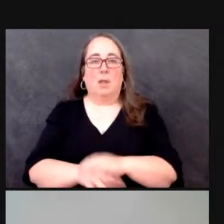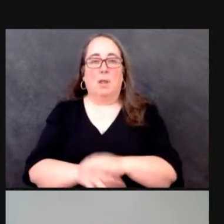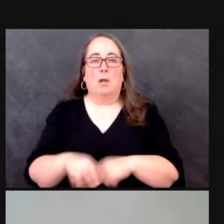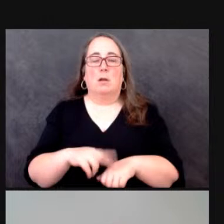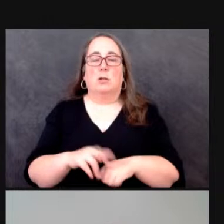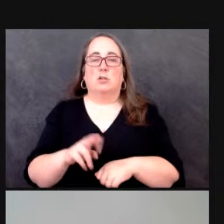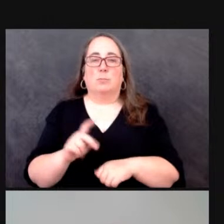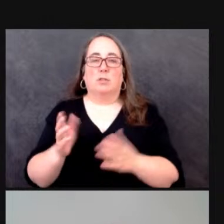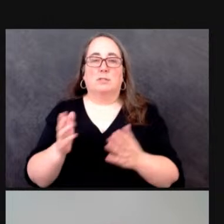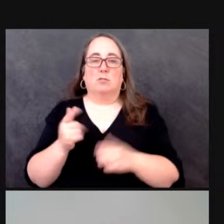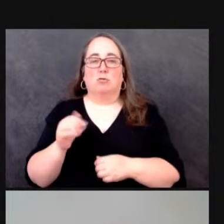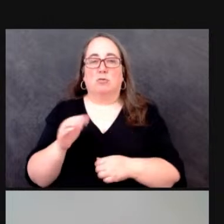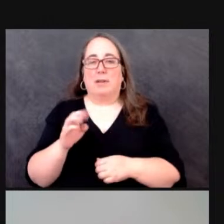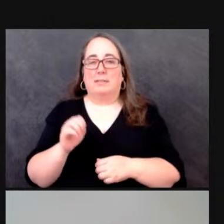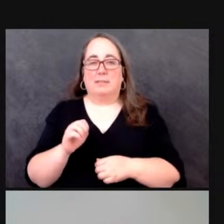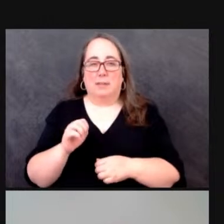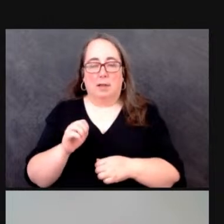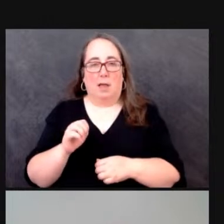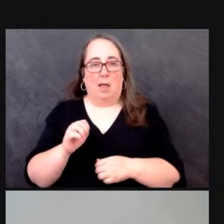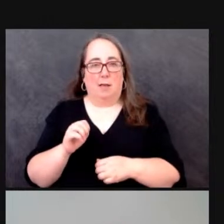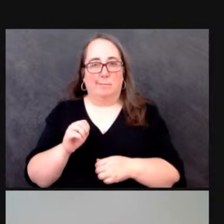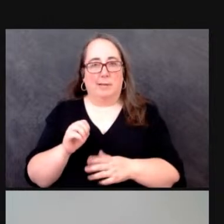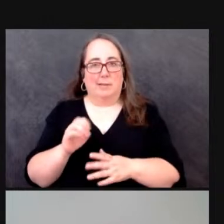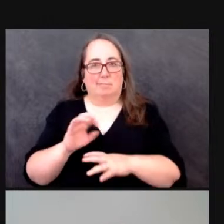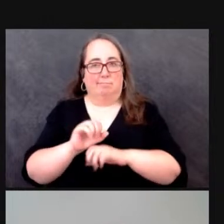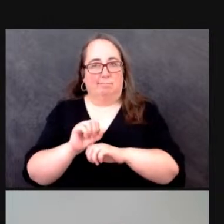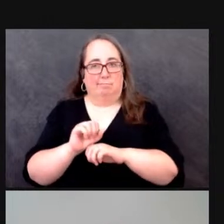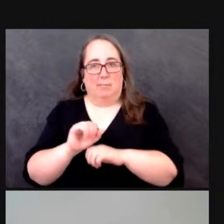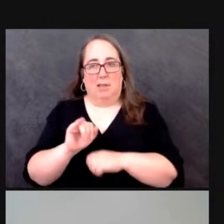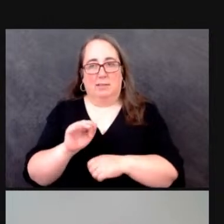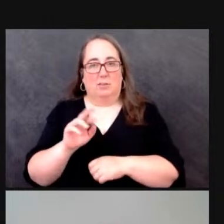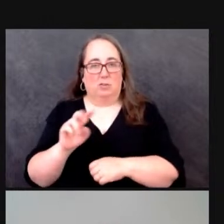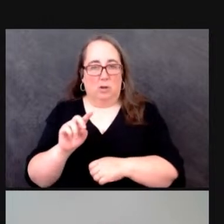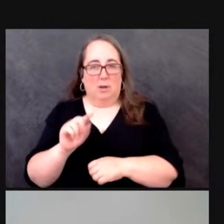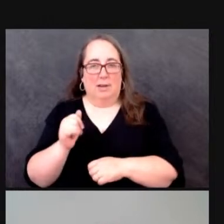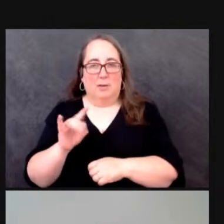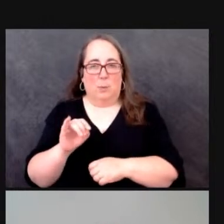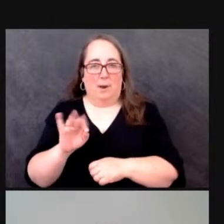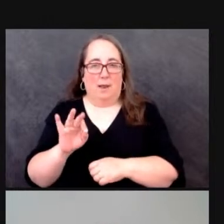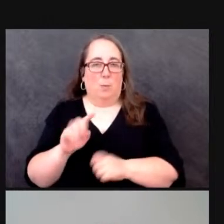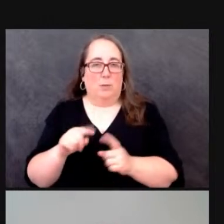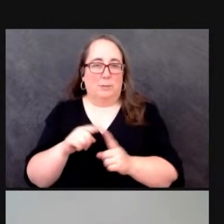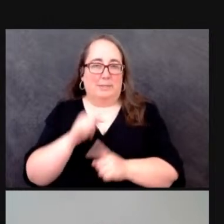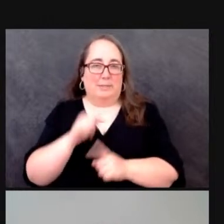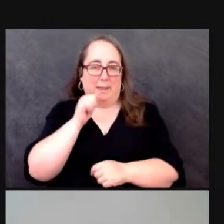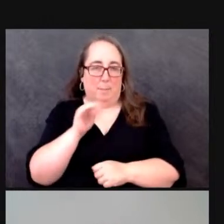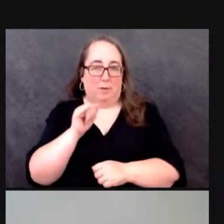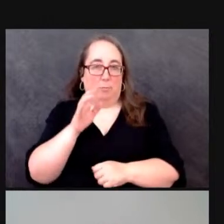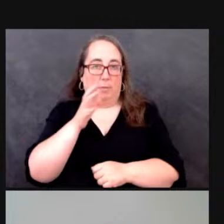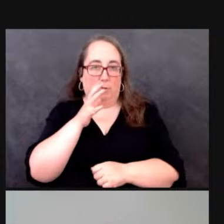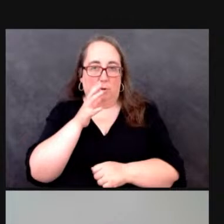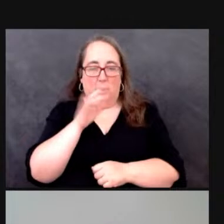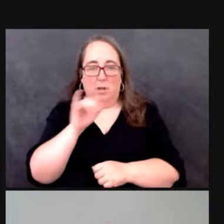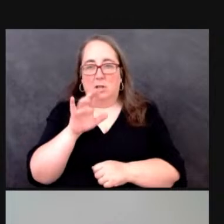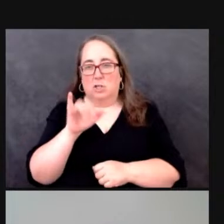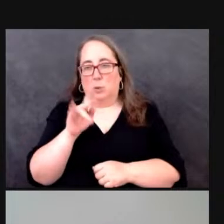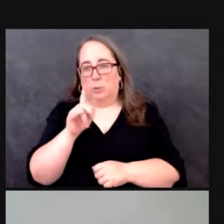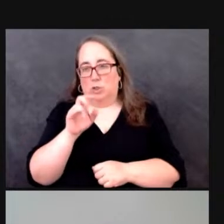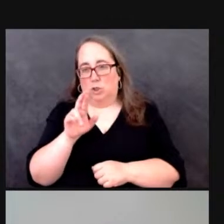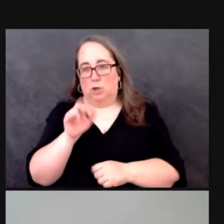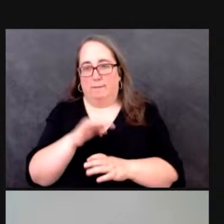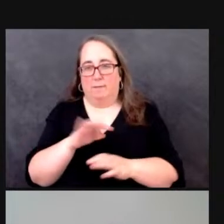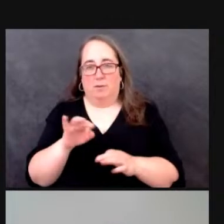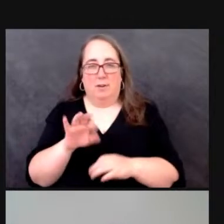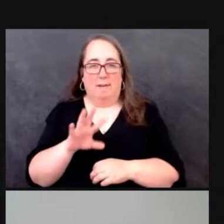reports that Grace had been indentured as an apprentice in 1809 when she was about 10 years old by her mother, Jenny Wisher, who was a free